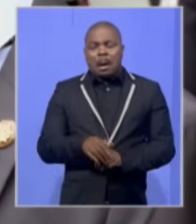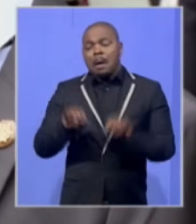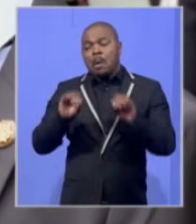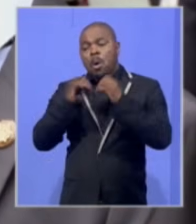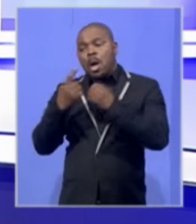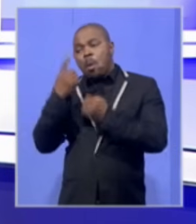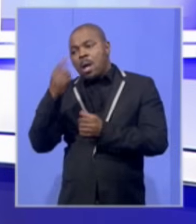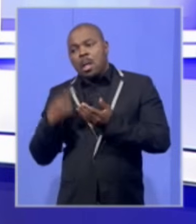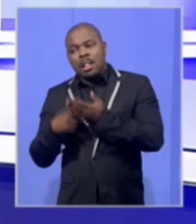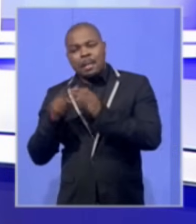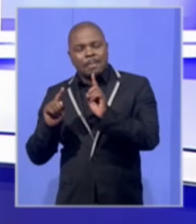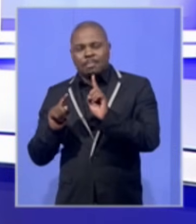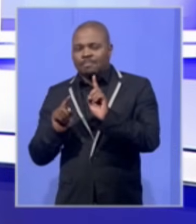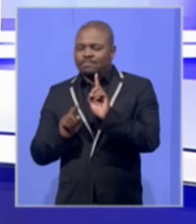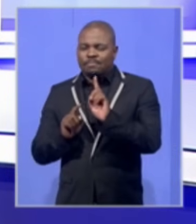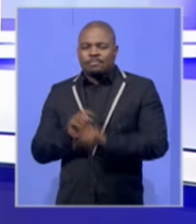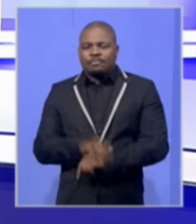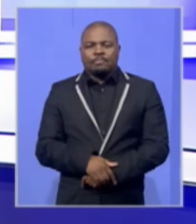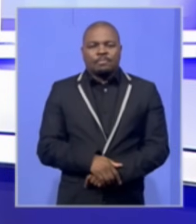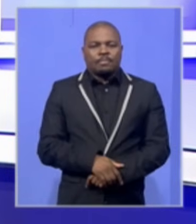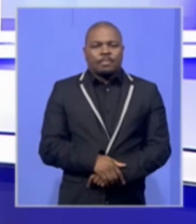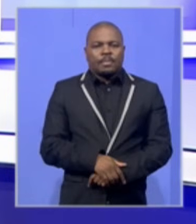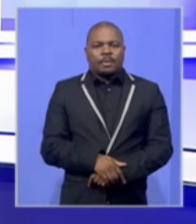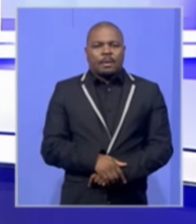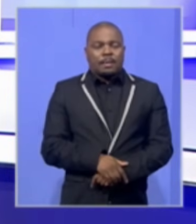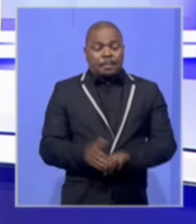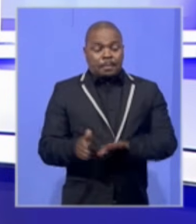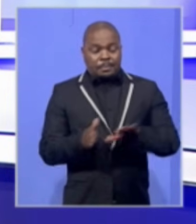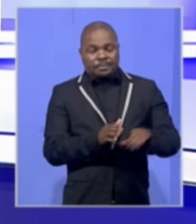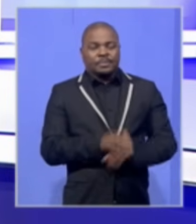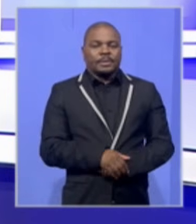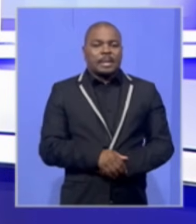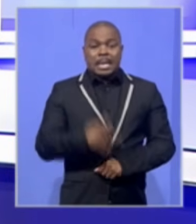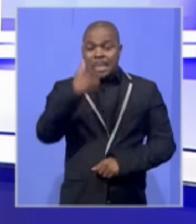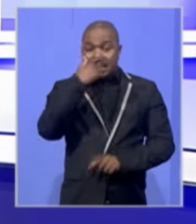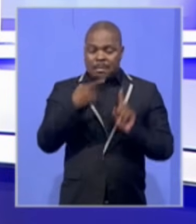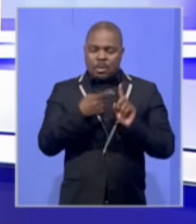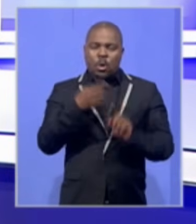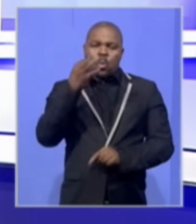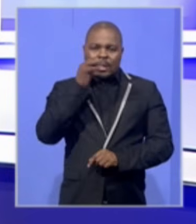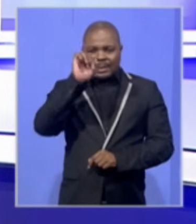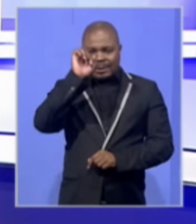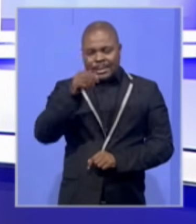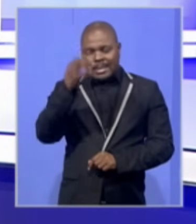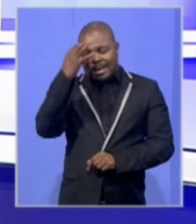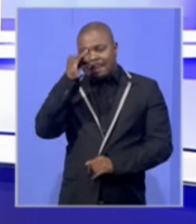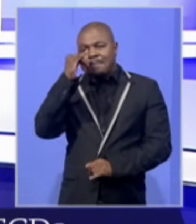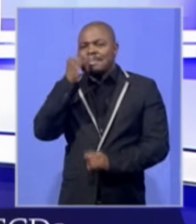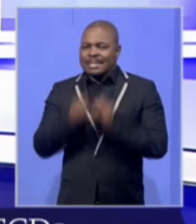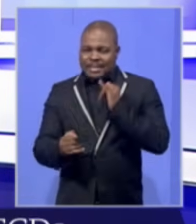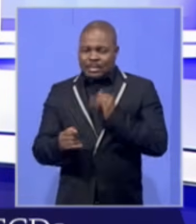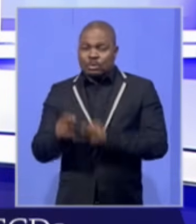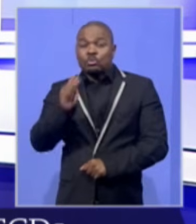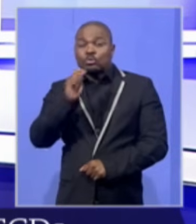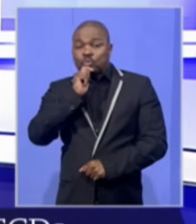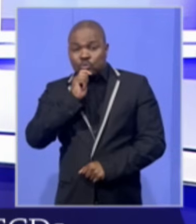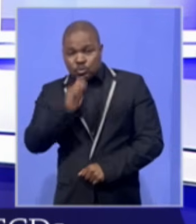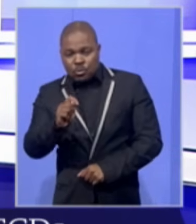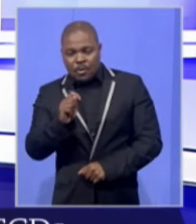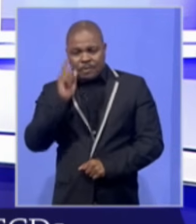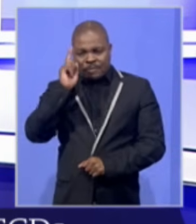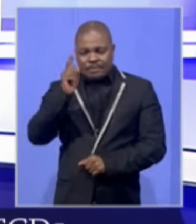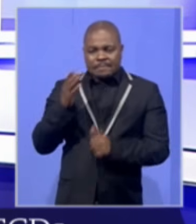party. Re sa le foo, Ramaphosa wa amogetse gore puso e dirile phoso mme ne e tshwanetse go ka bo e